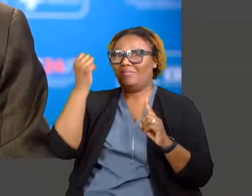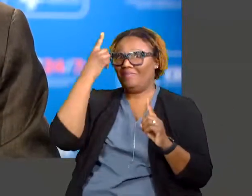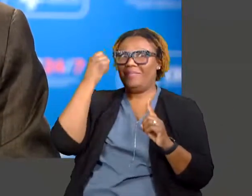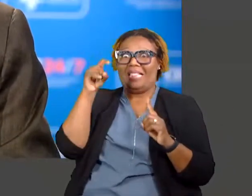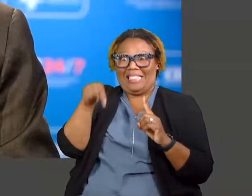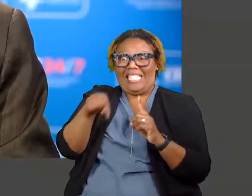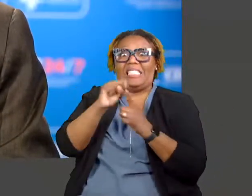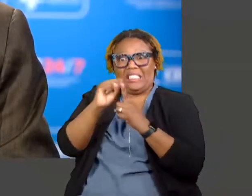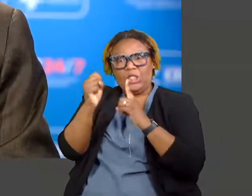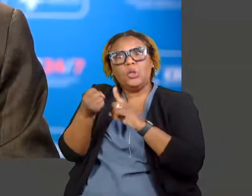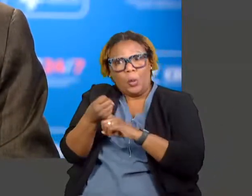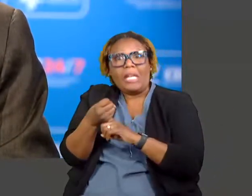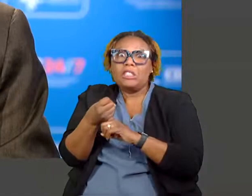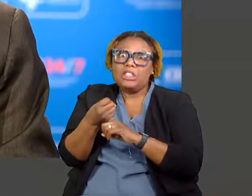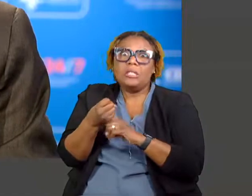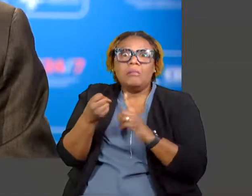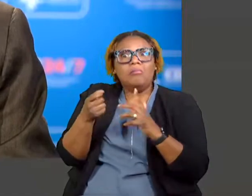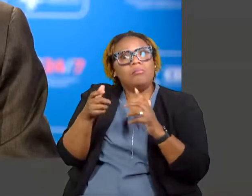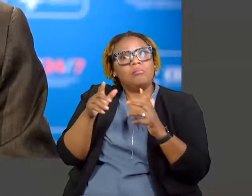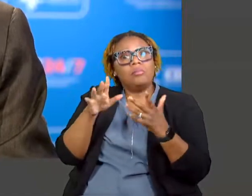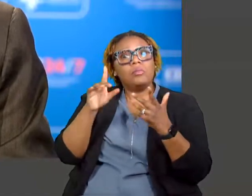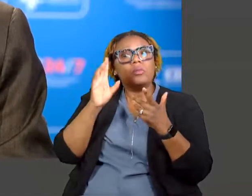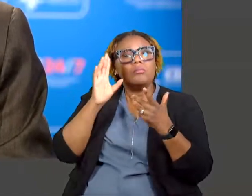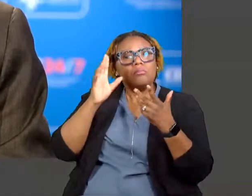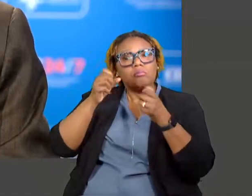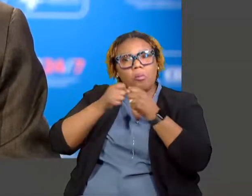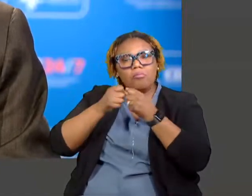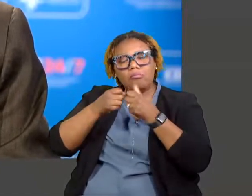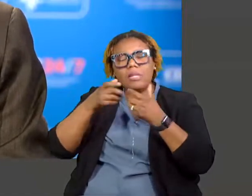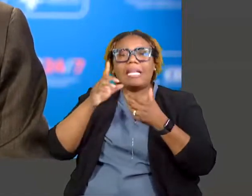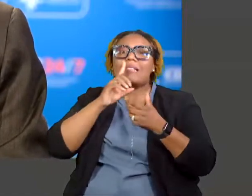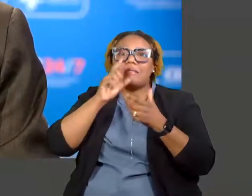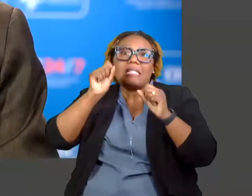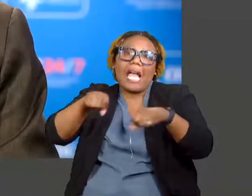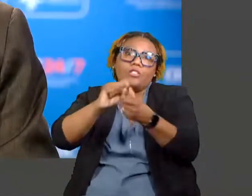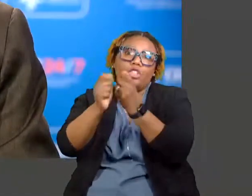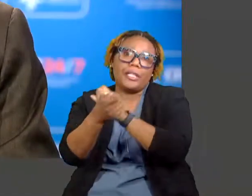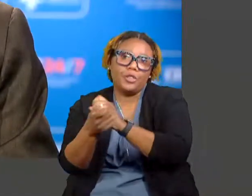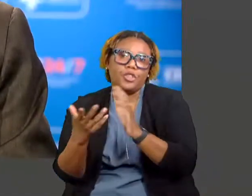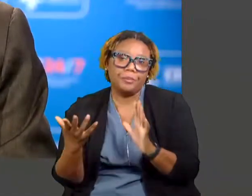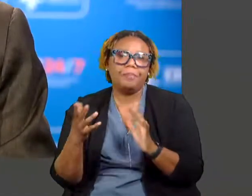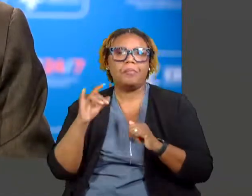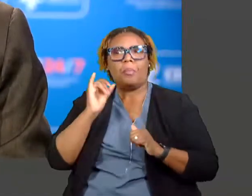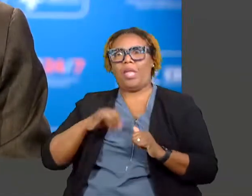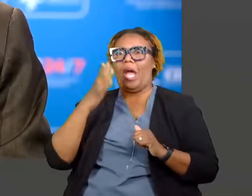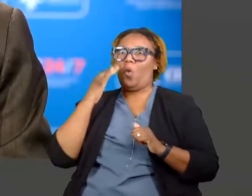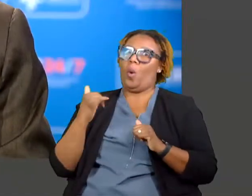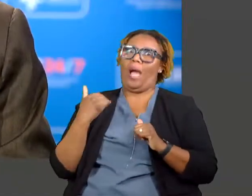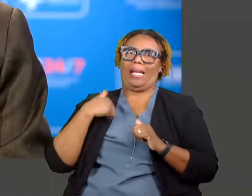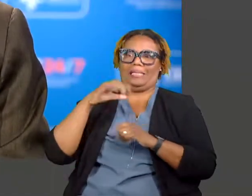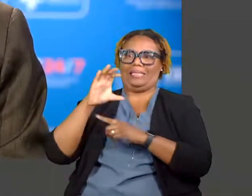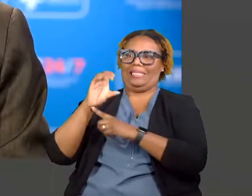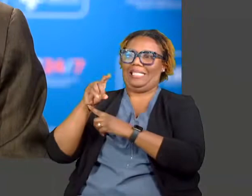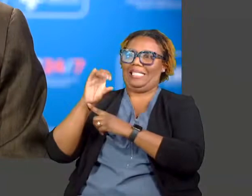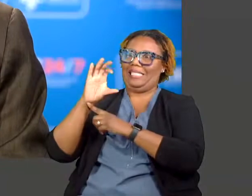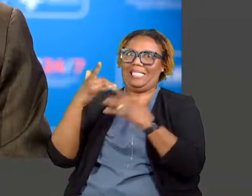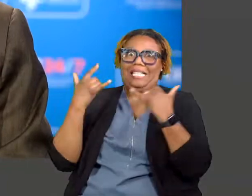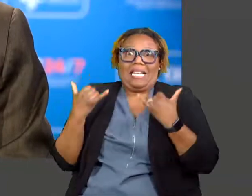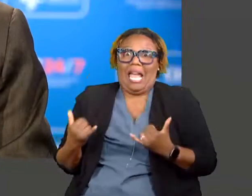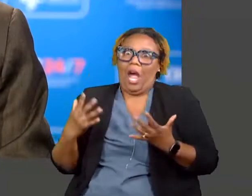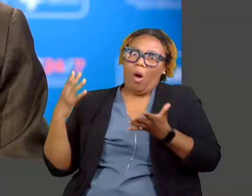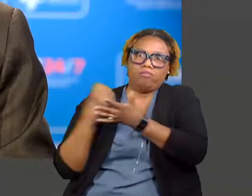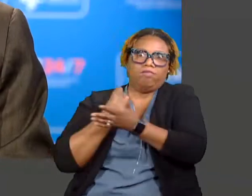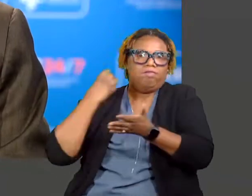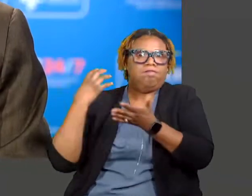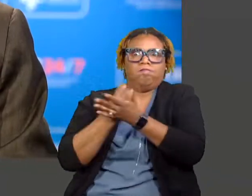and things could change. And that's why CDC is taking aggressive steps to make sure Americans stay healthy